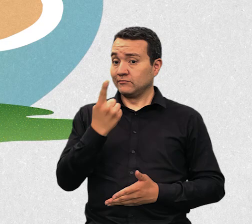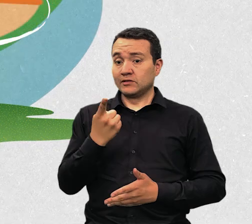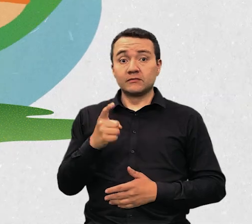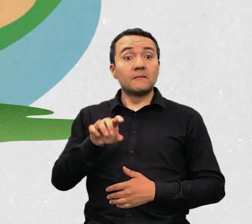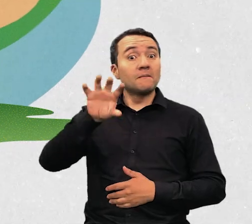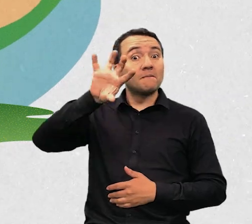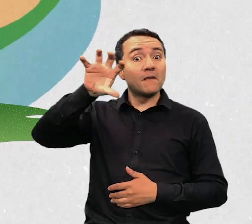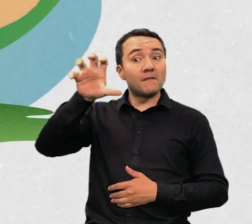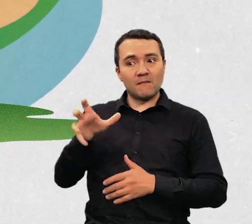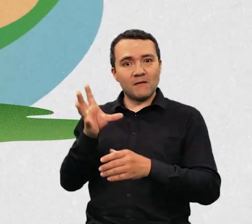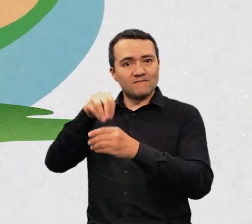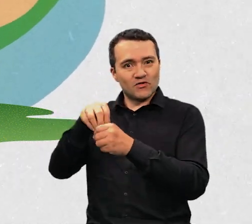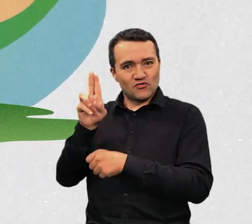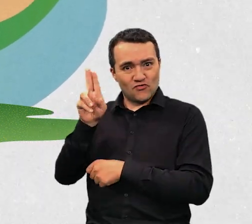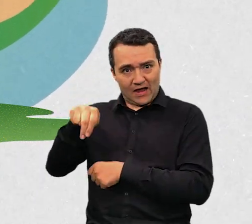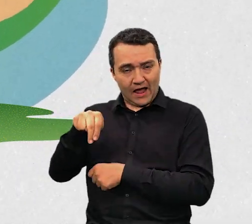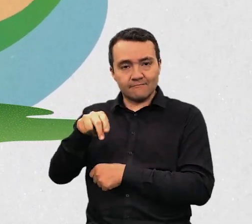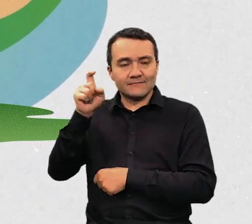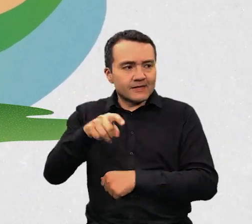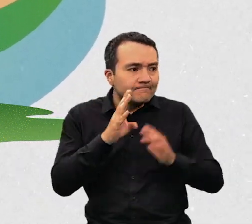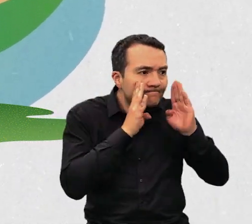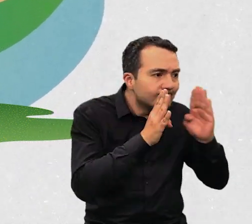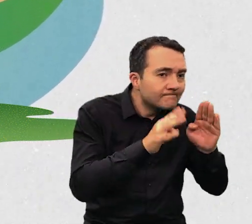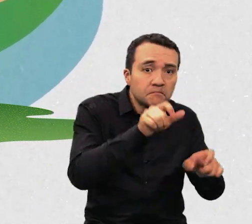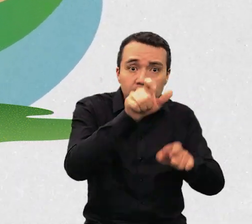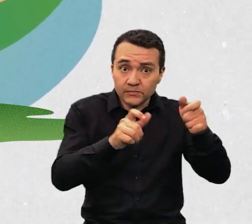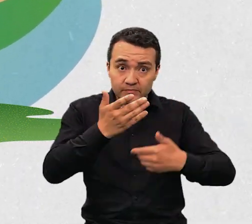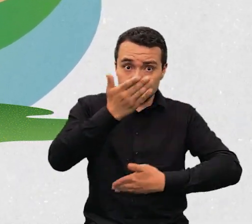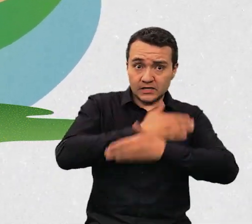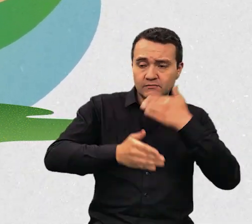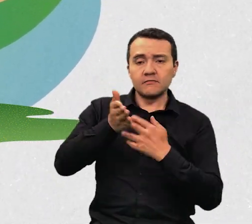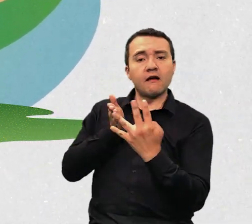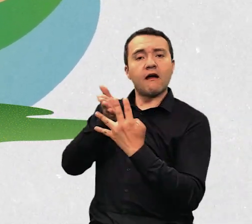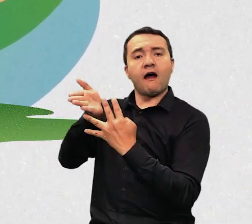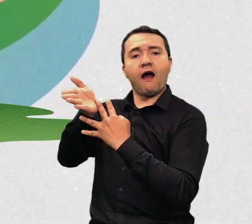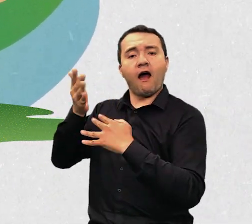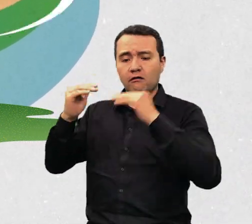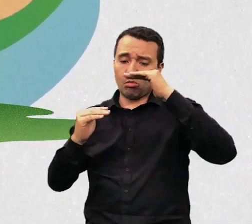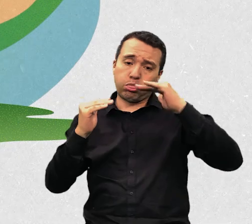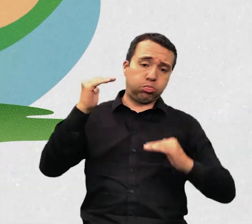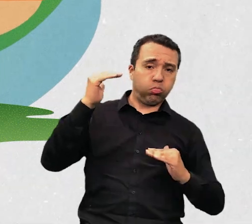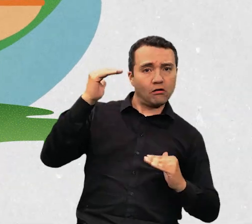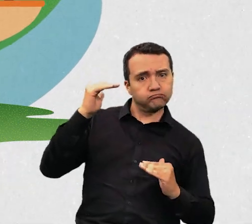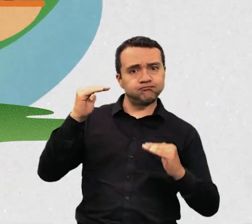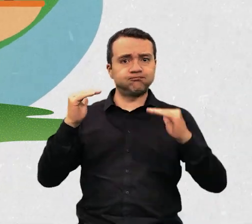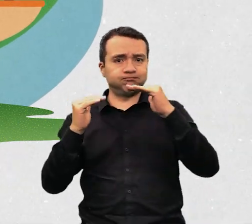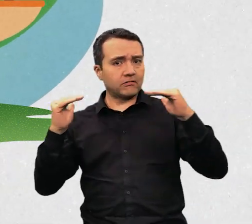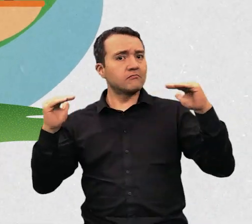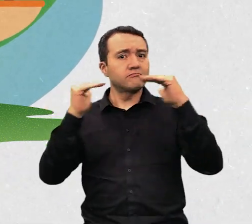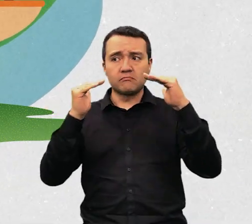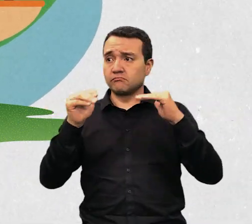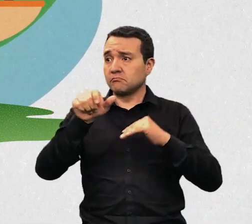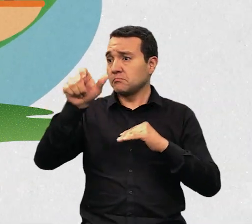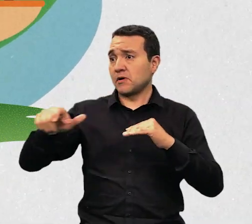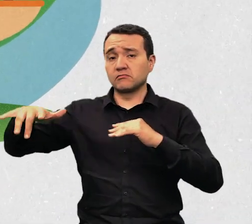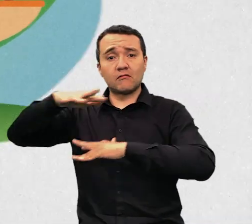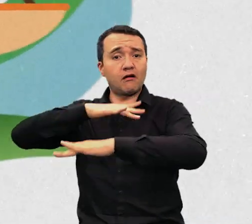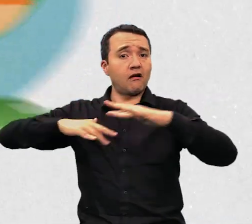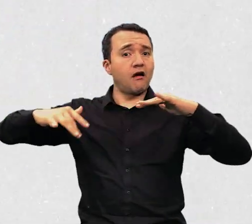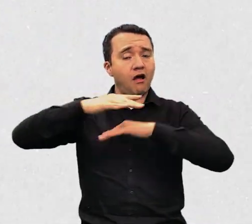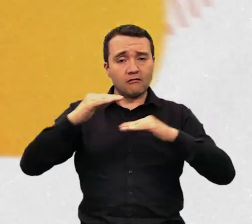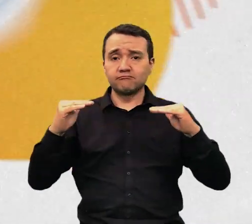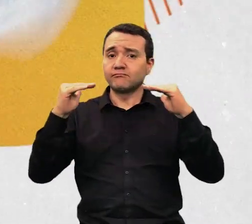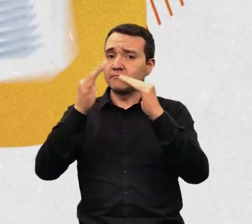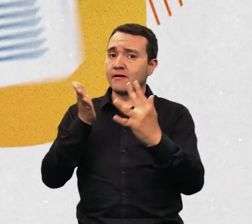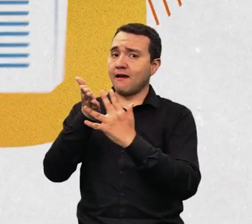states parties shall ensure that persons with disabilities have access to justice on equal basis with others, including through